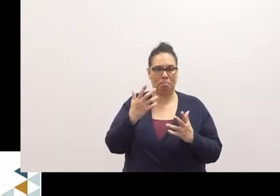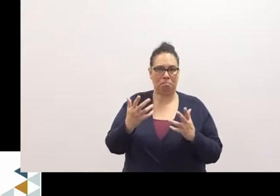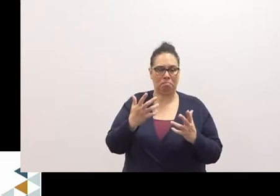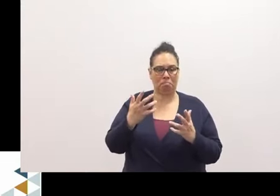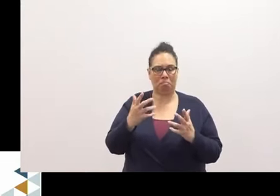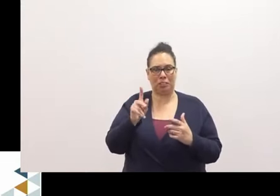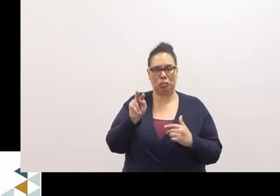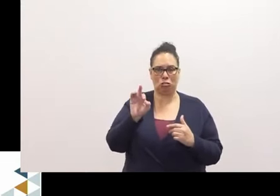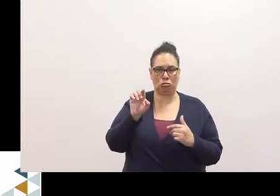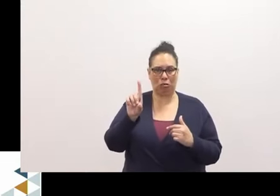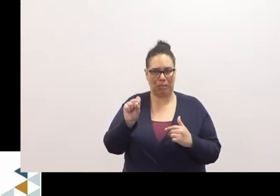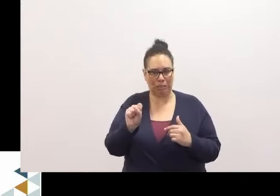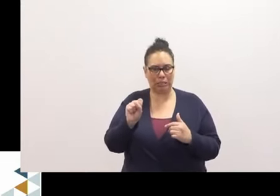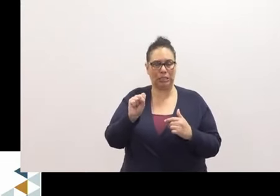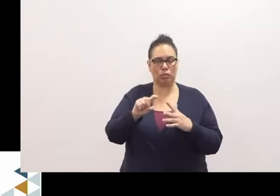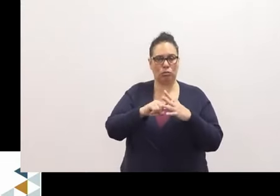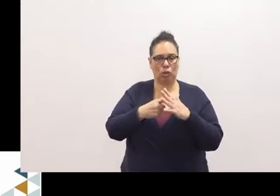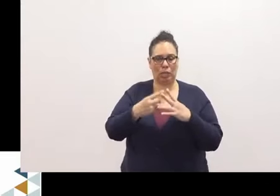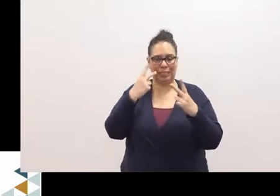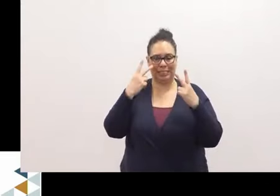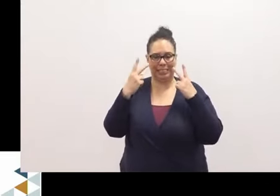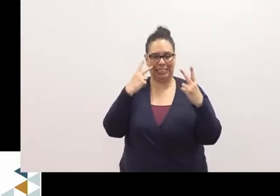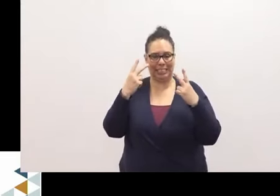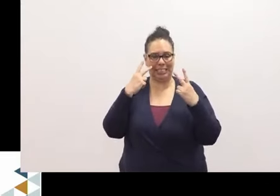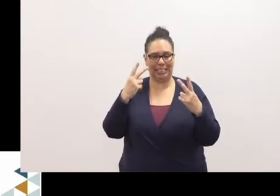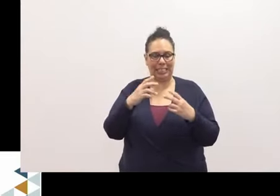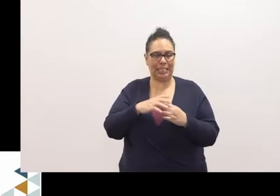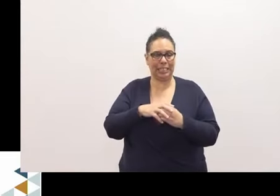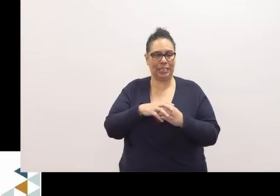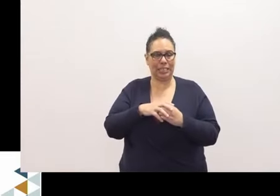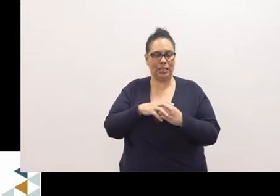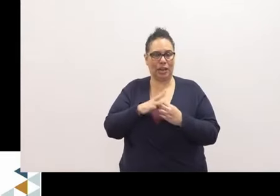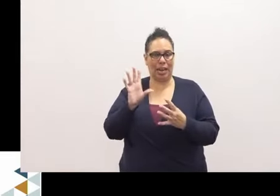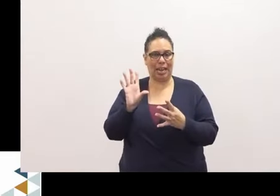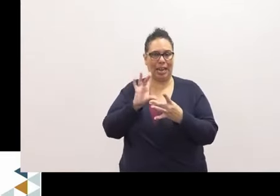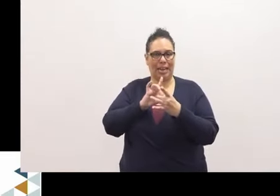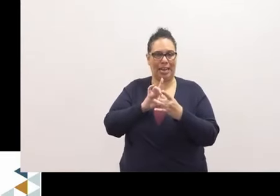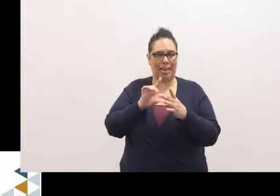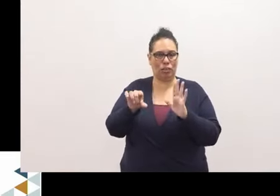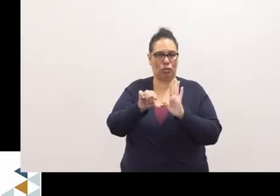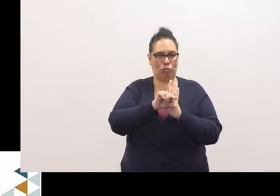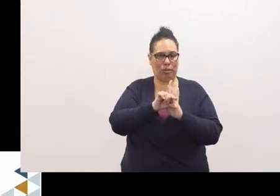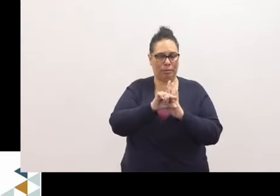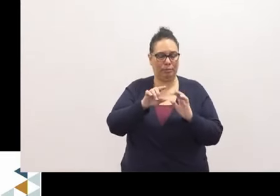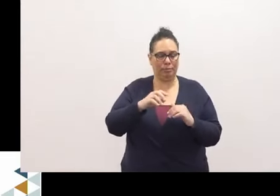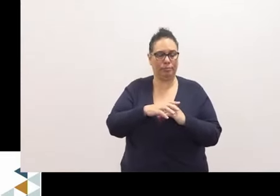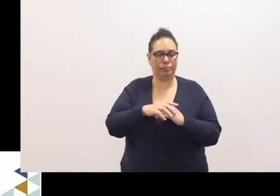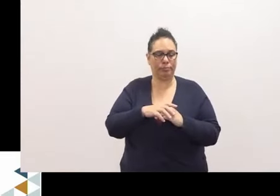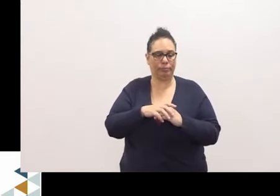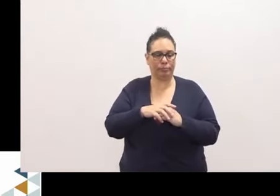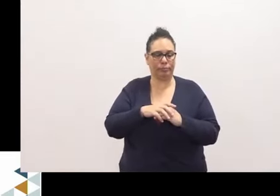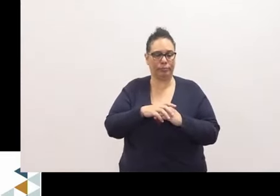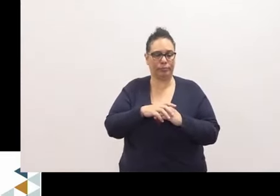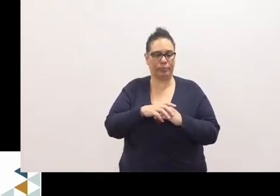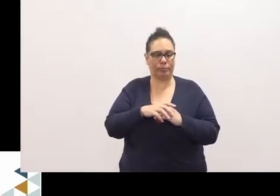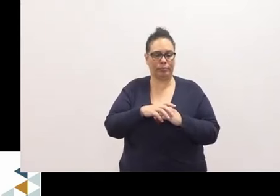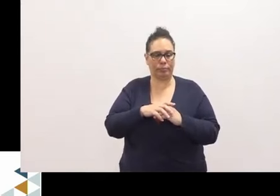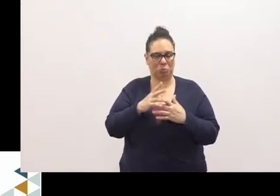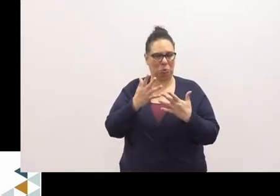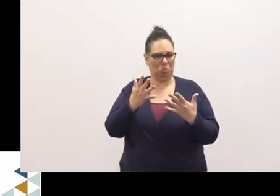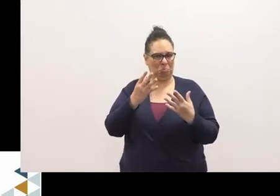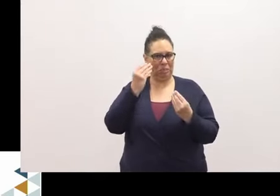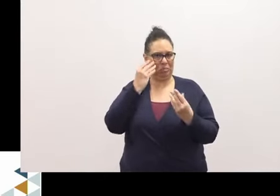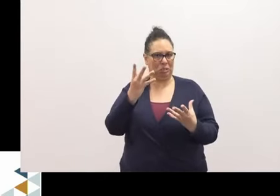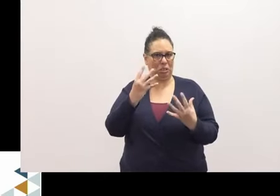those trends that we're going to start seeing that are going to connect to grades. So I'm just going to set that stage right now